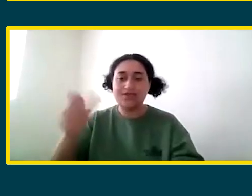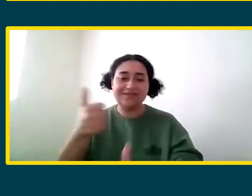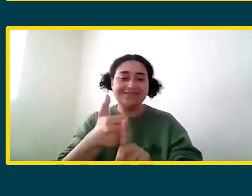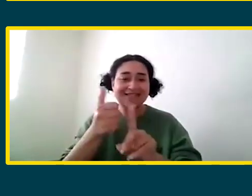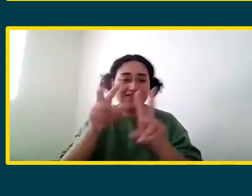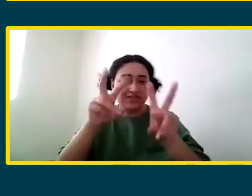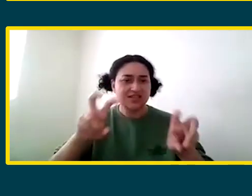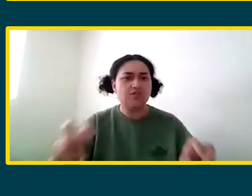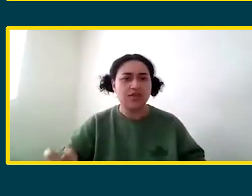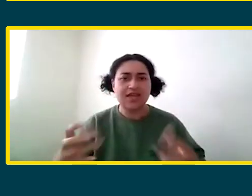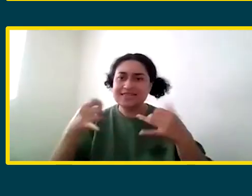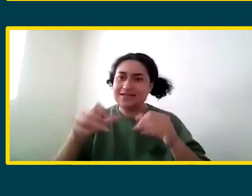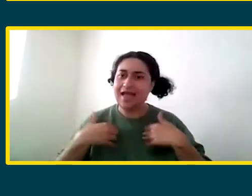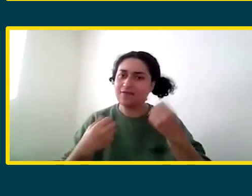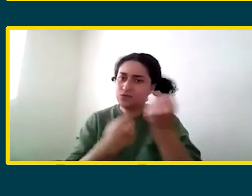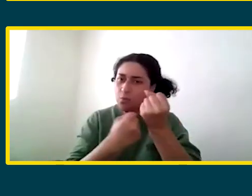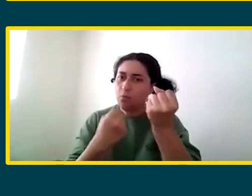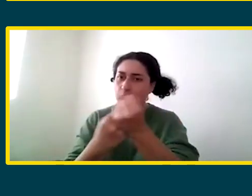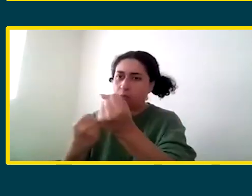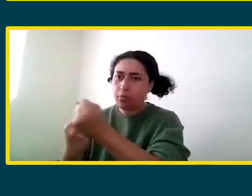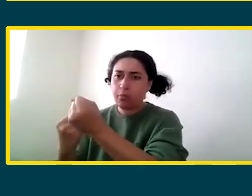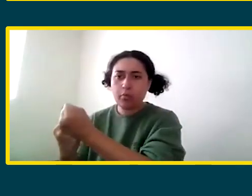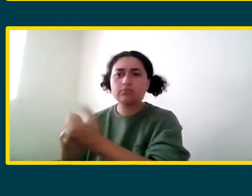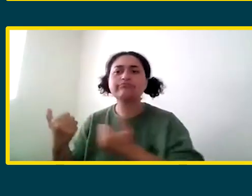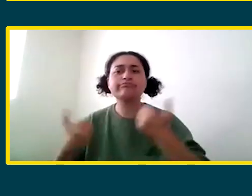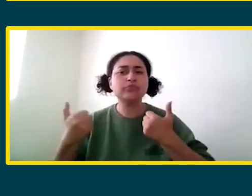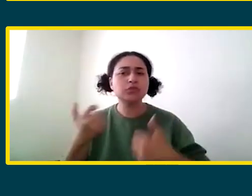be supported in that journey?